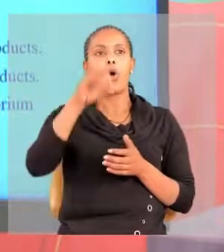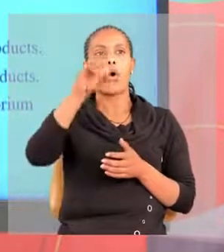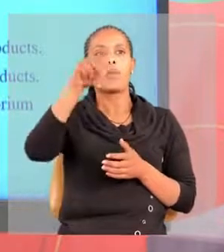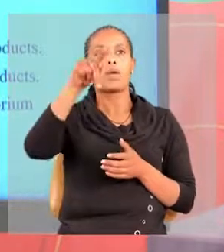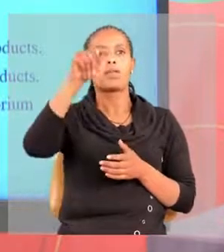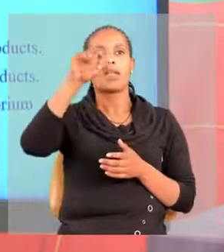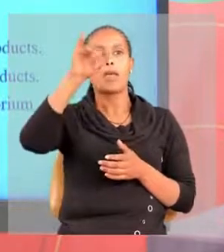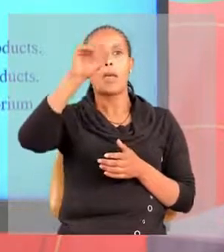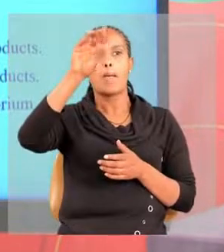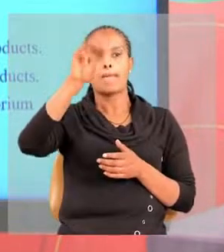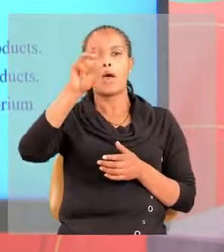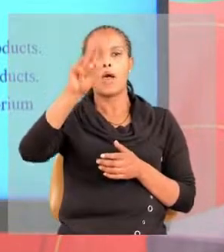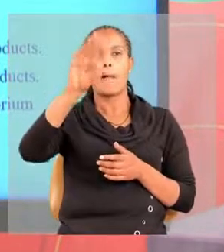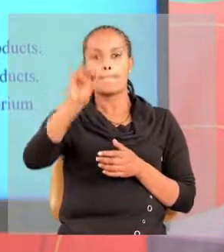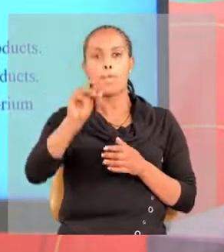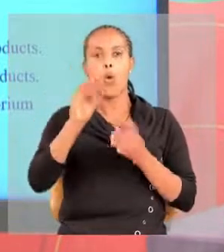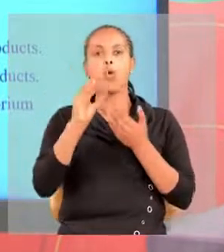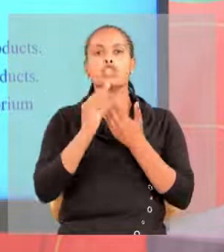Optimum conditions.